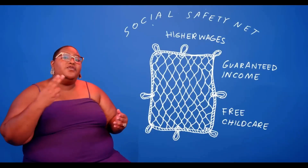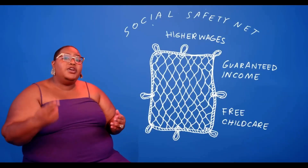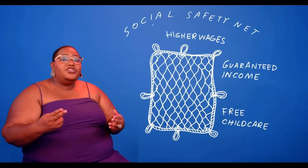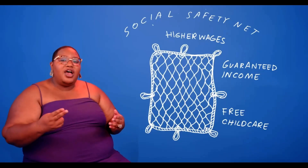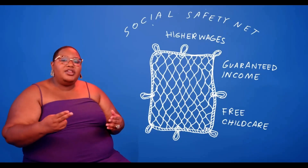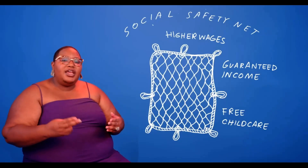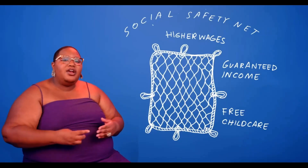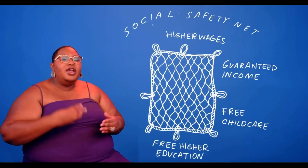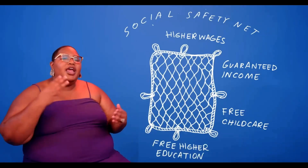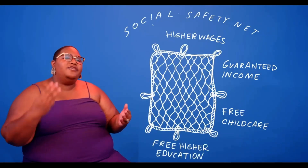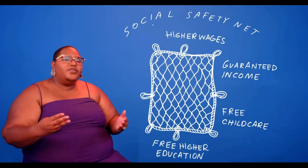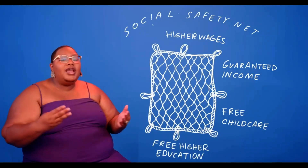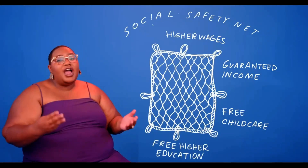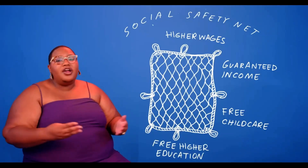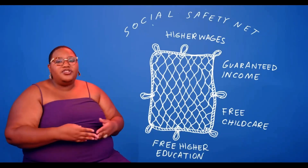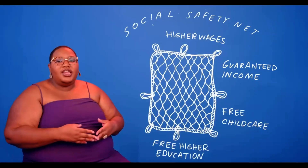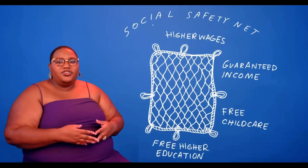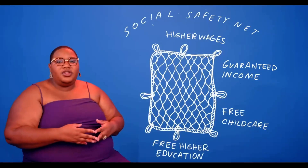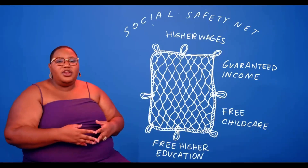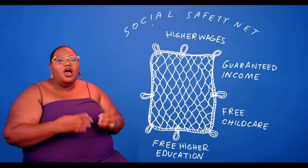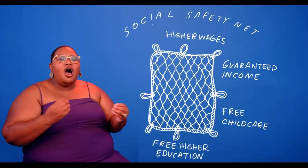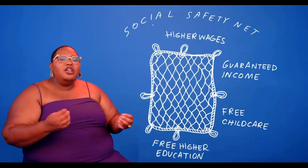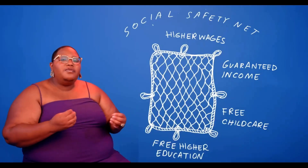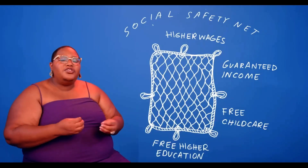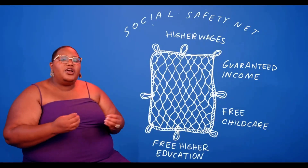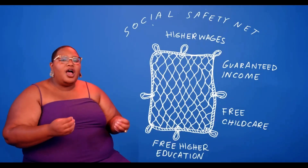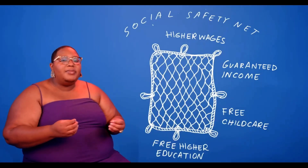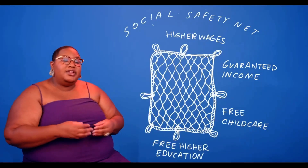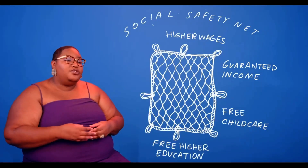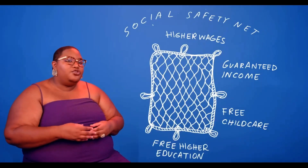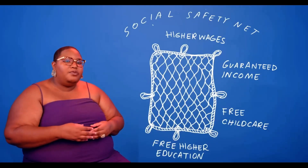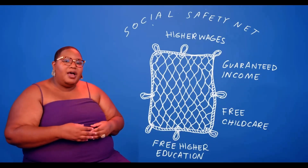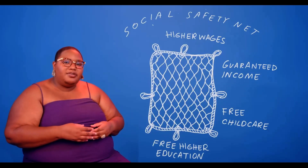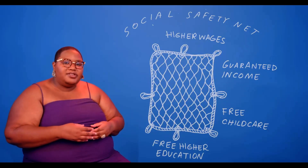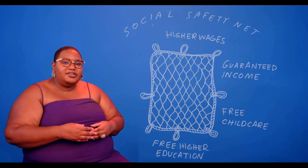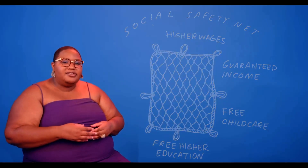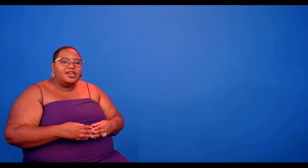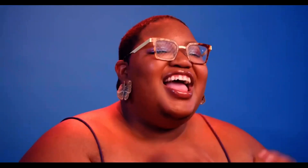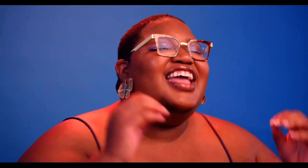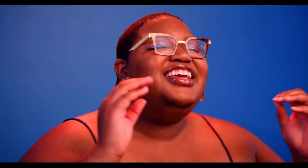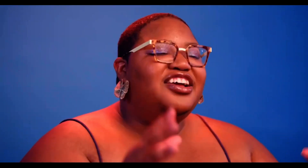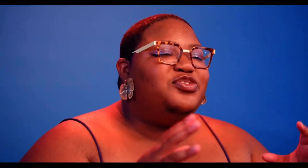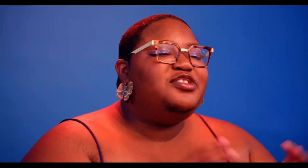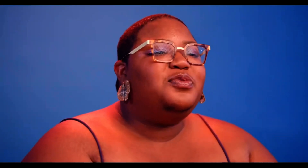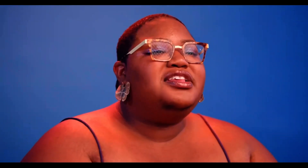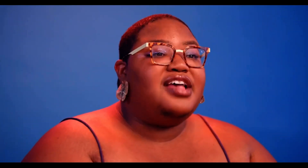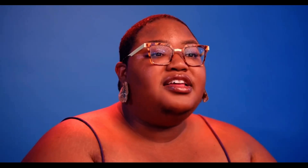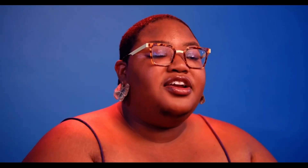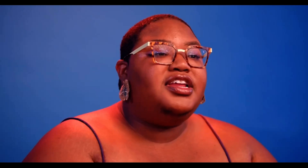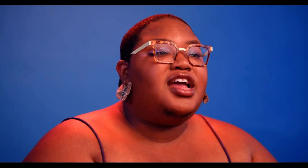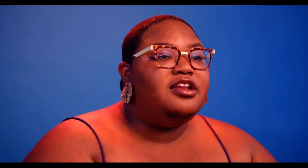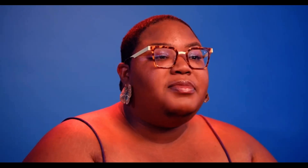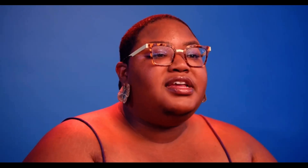wages, free childcare, and free higher education, all of which are common in social democracies. In countries where